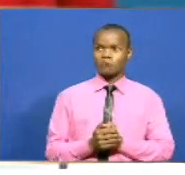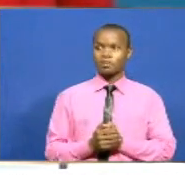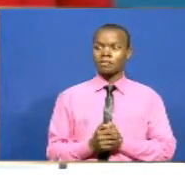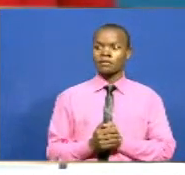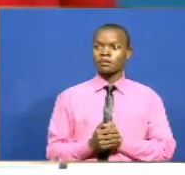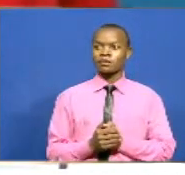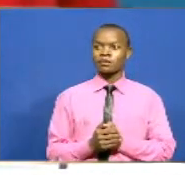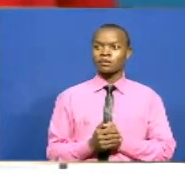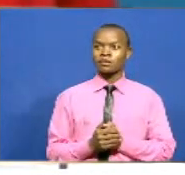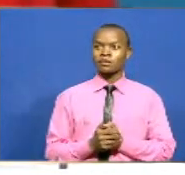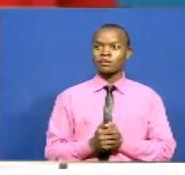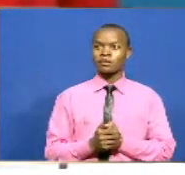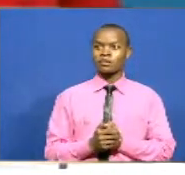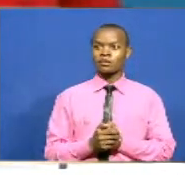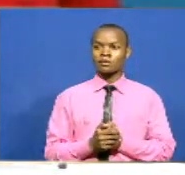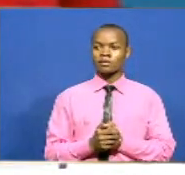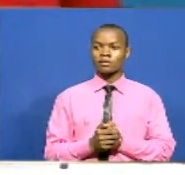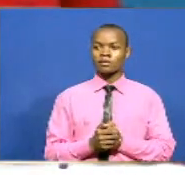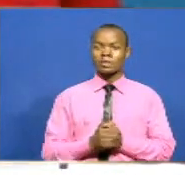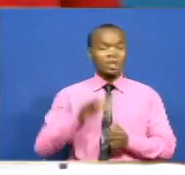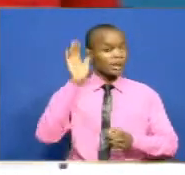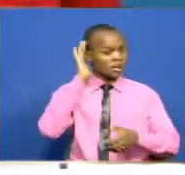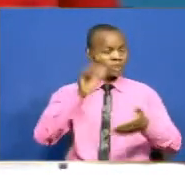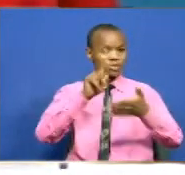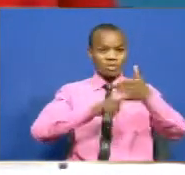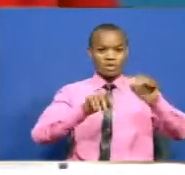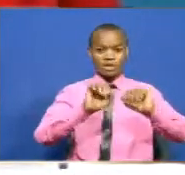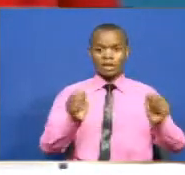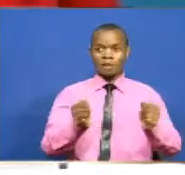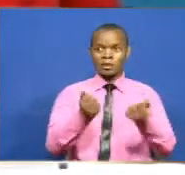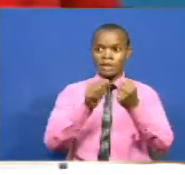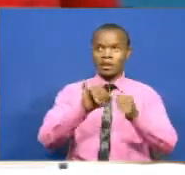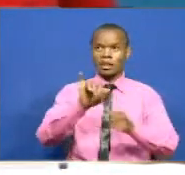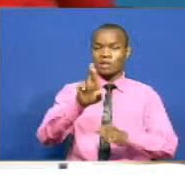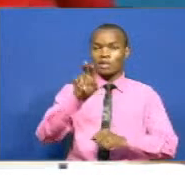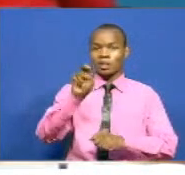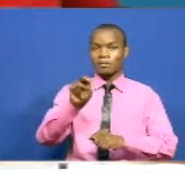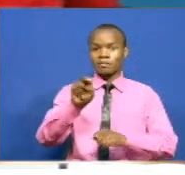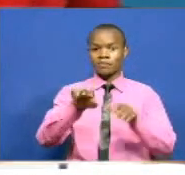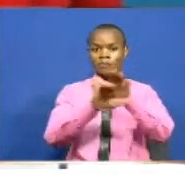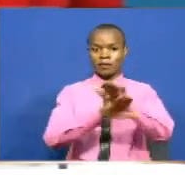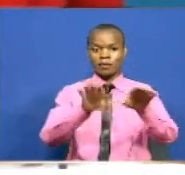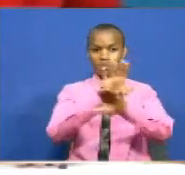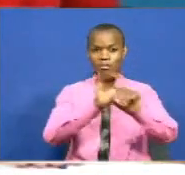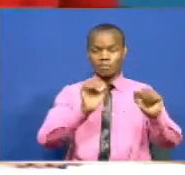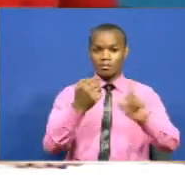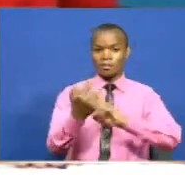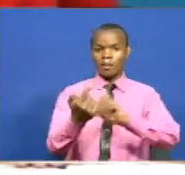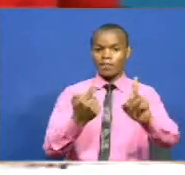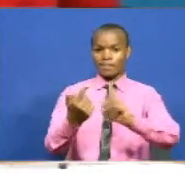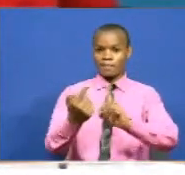all right, let's just listen into what is happening. The Iran Vice President is currently speaking.